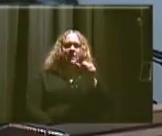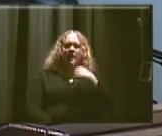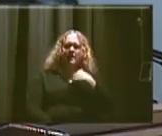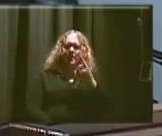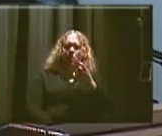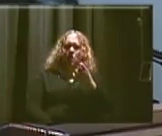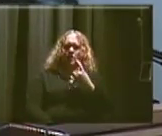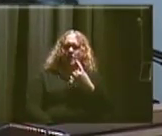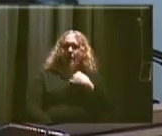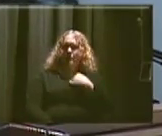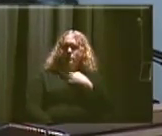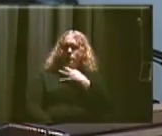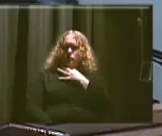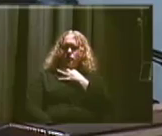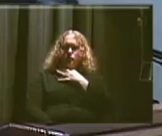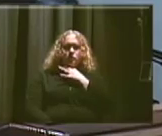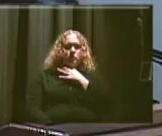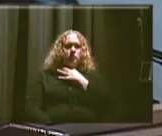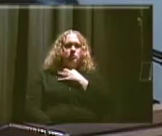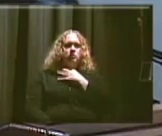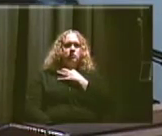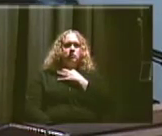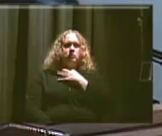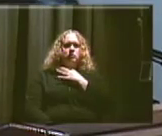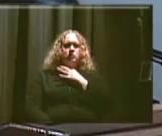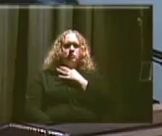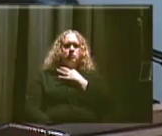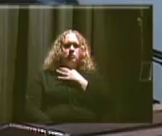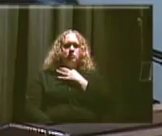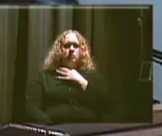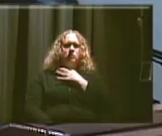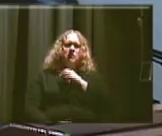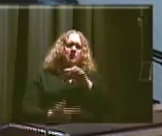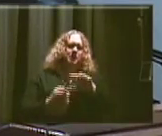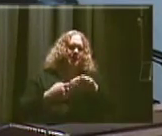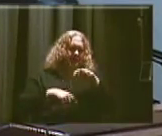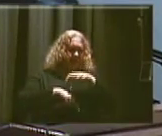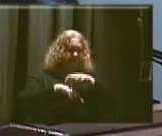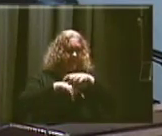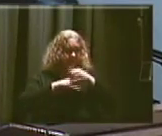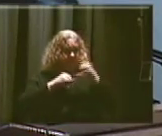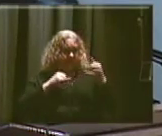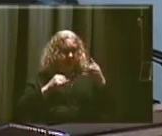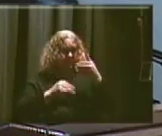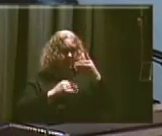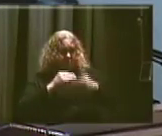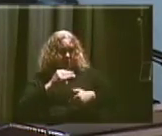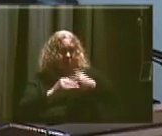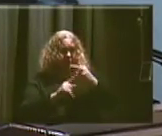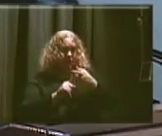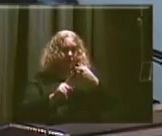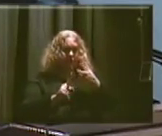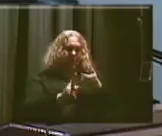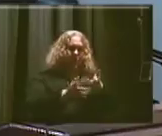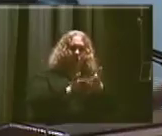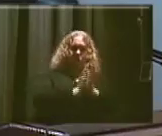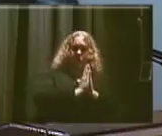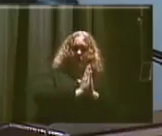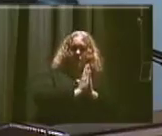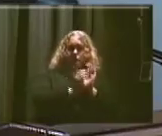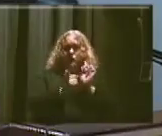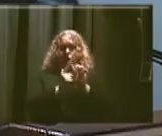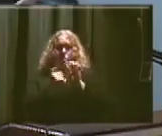just curious, am I? Curious about the timeline, the process from request to